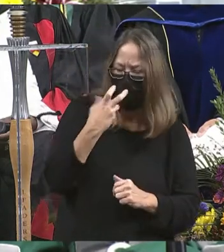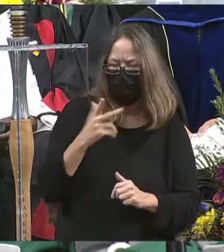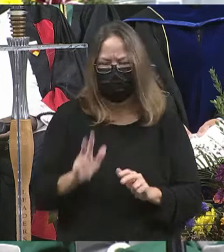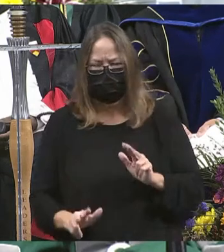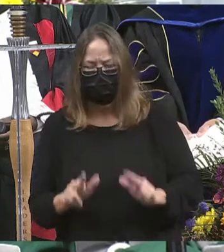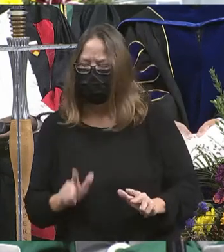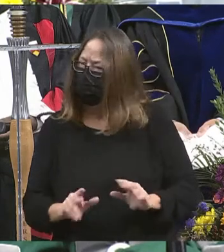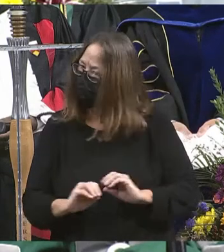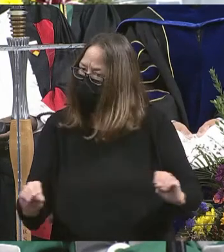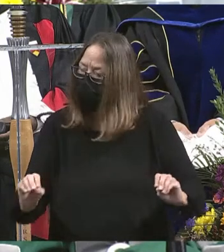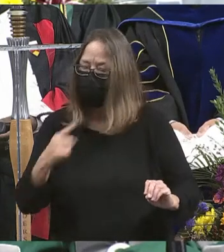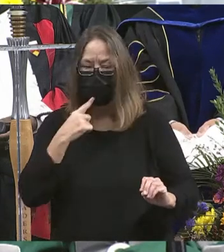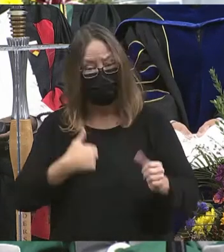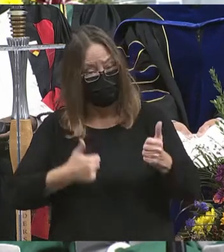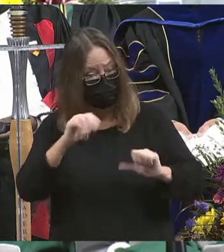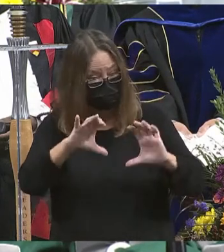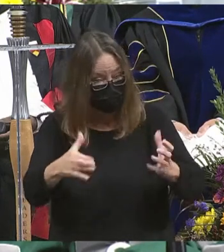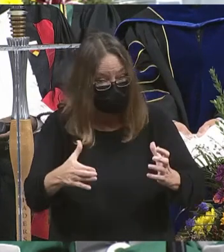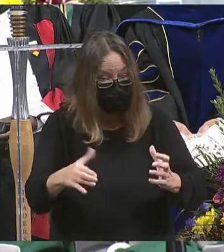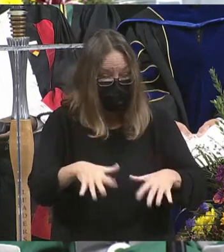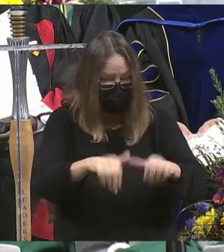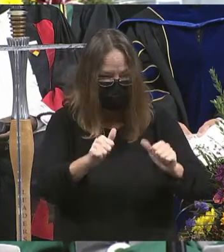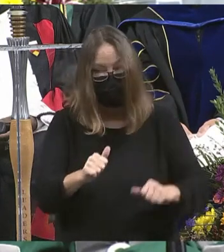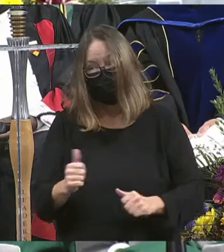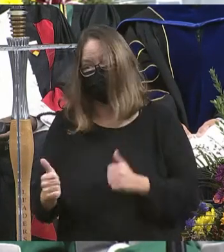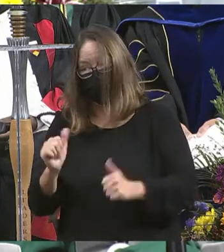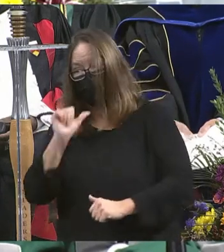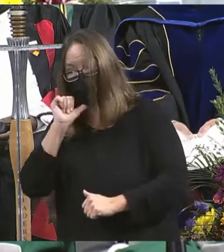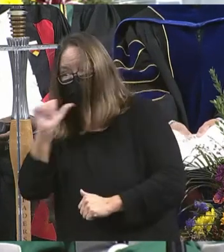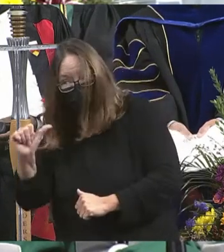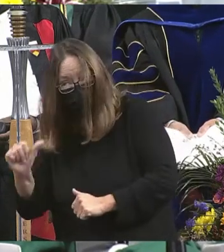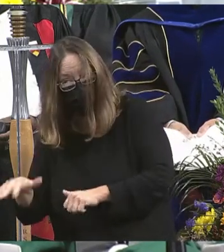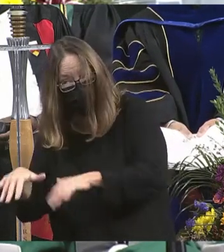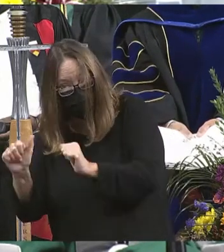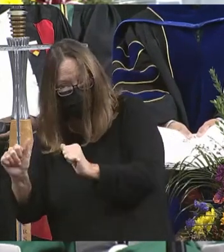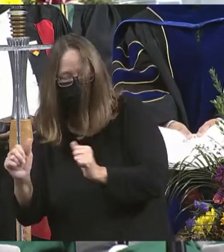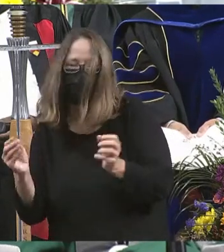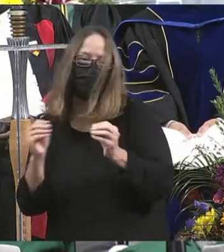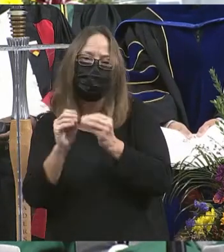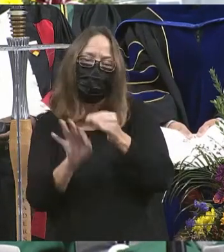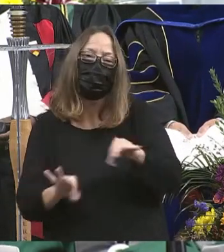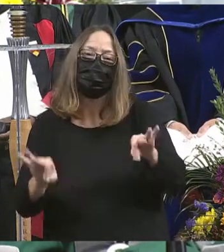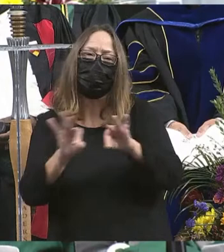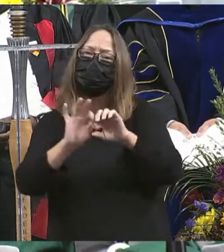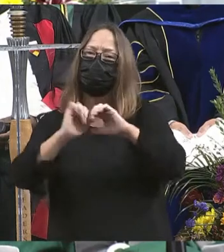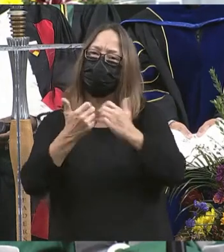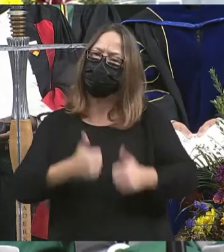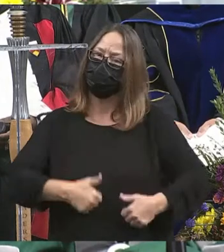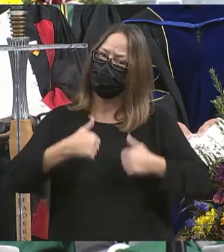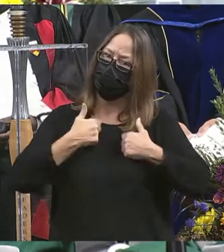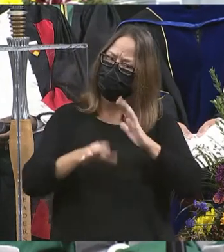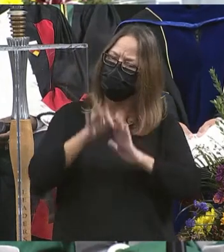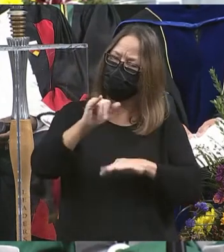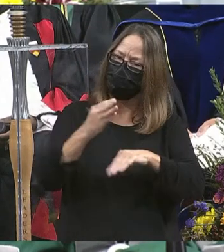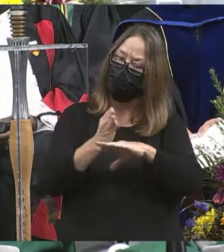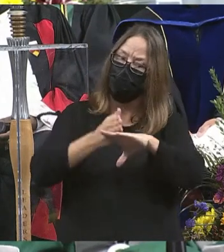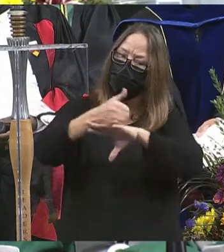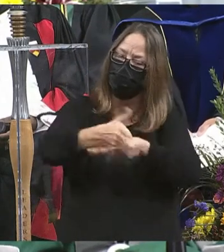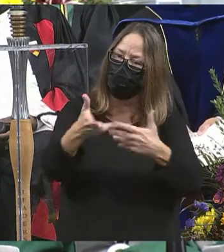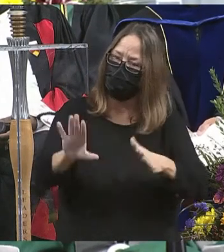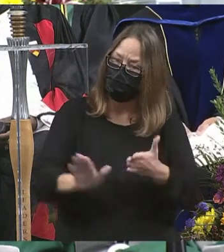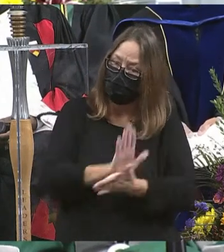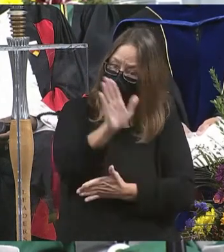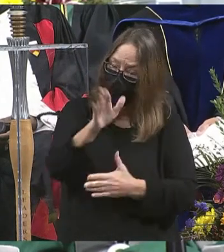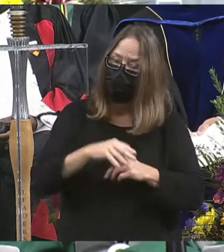me which classes to take, which not to take, and more importantly, how to survive and find a job after college life.